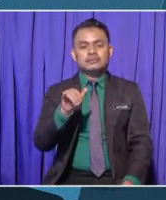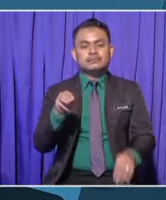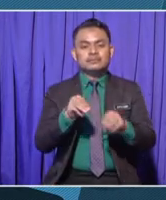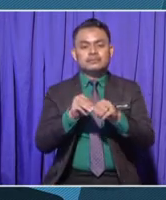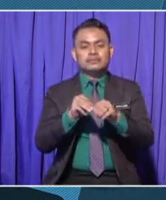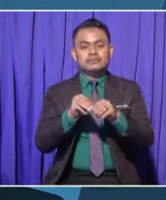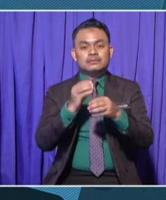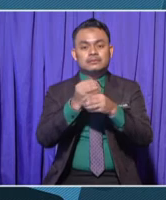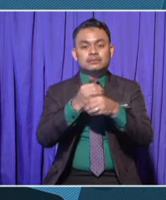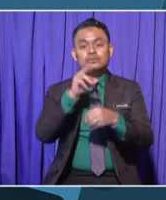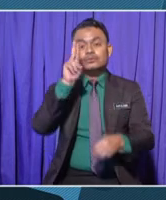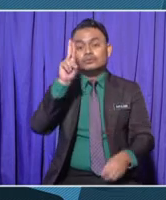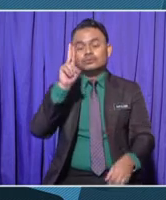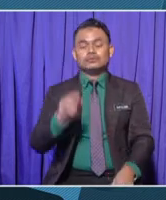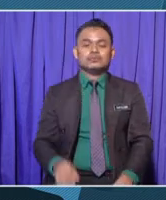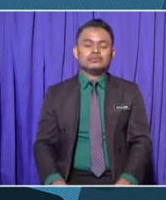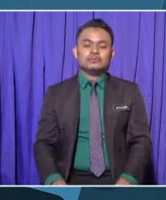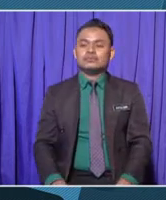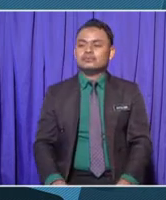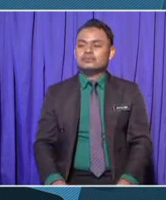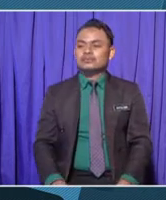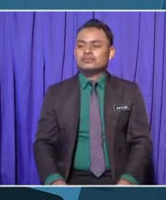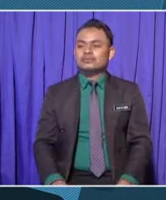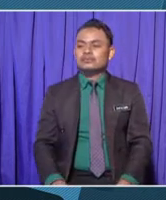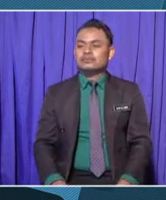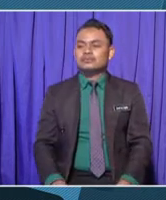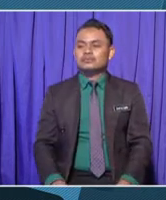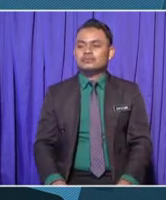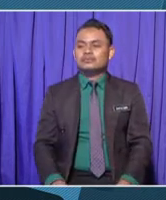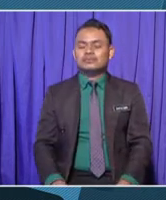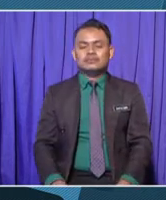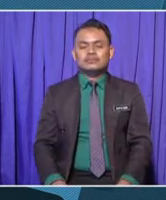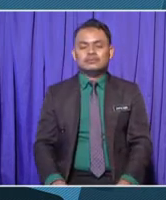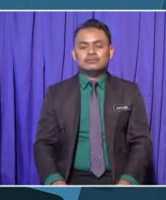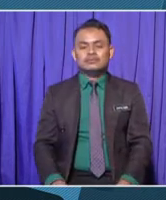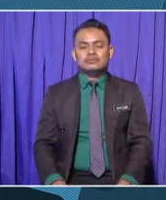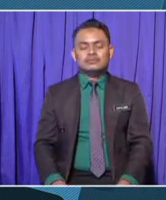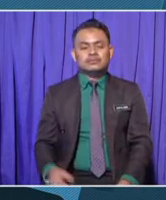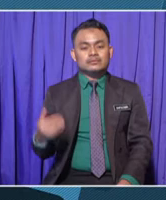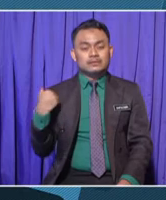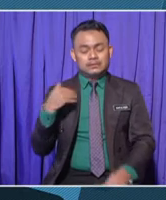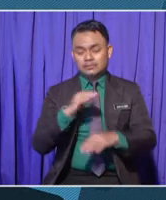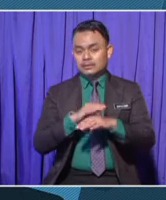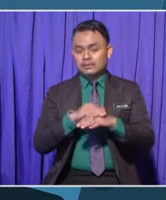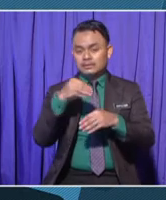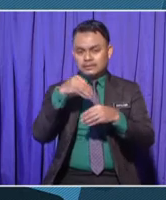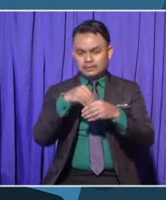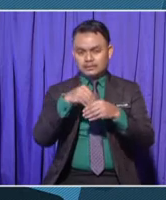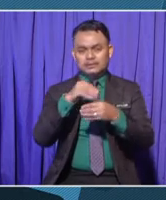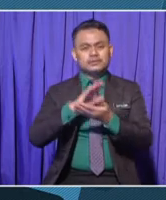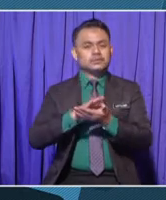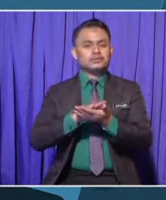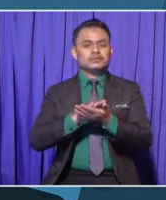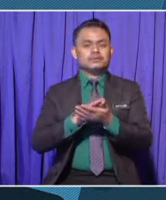U. This shape is quite popular and used in many